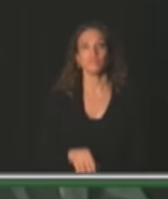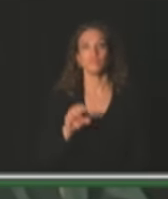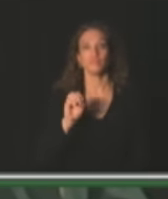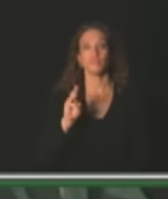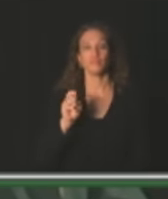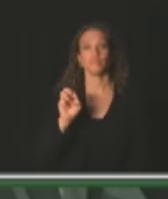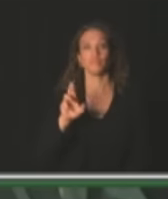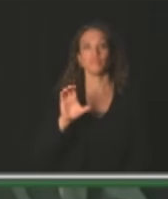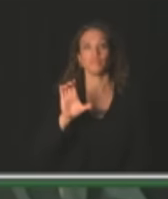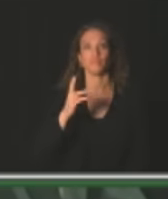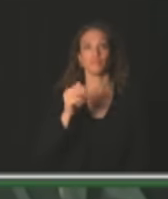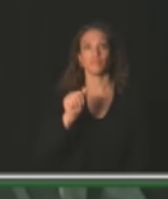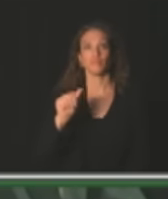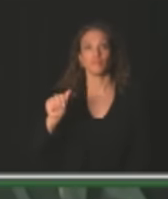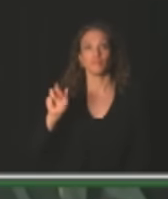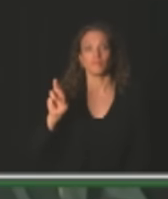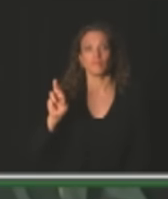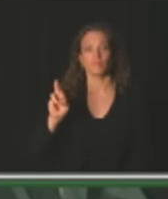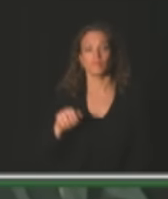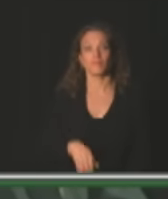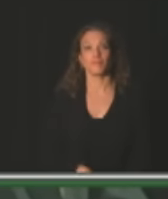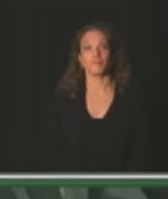Omar Char,